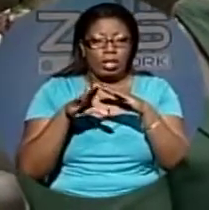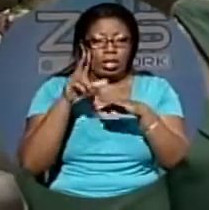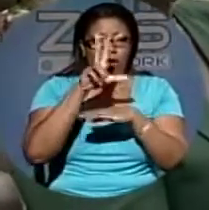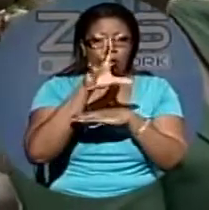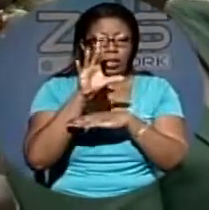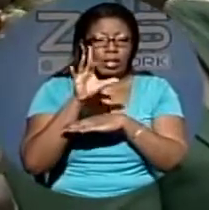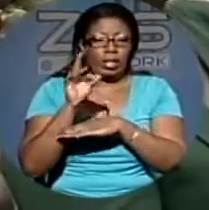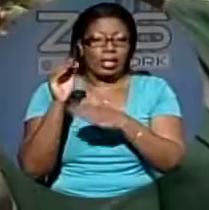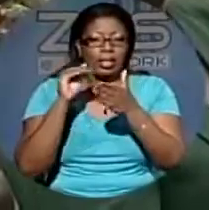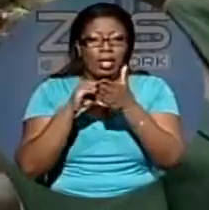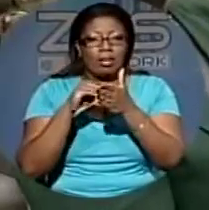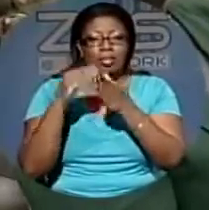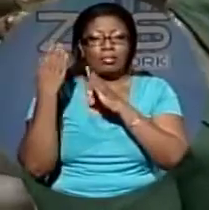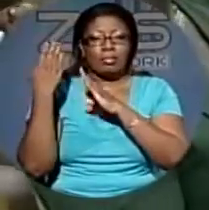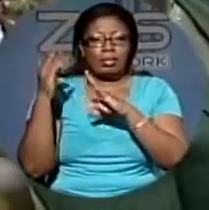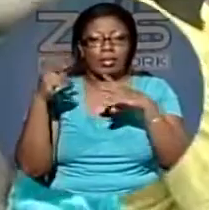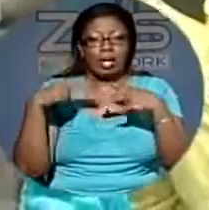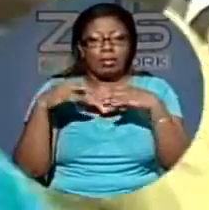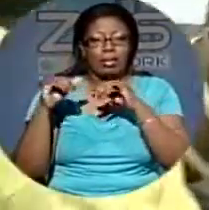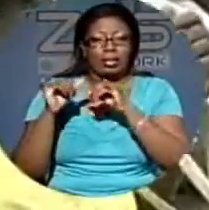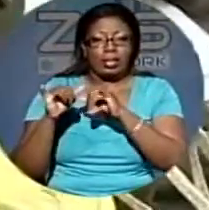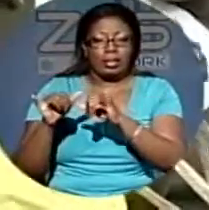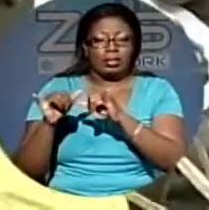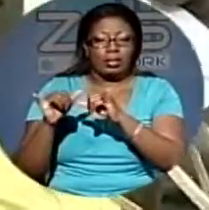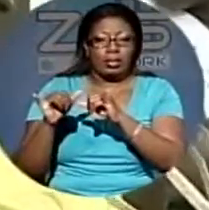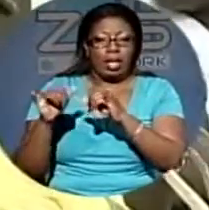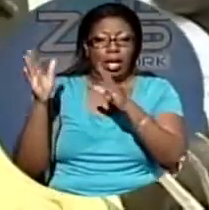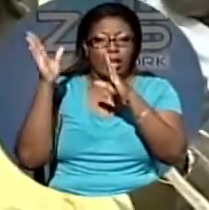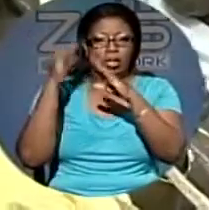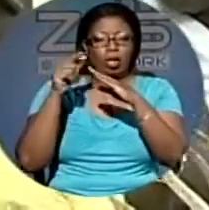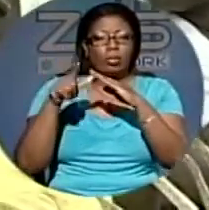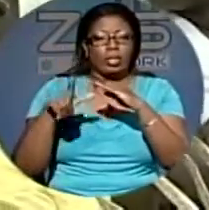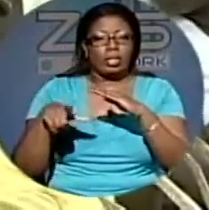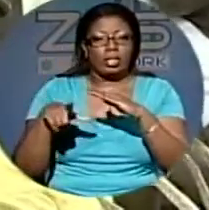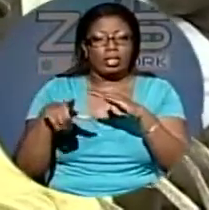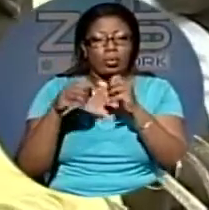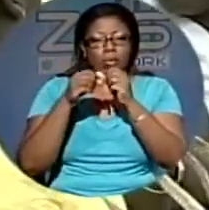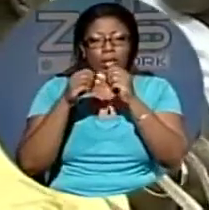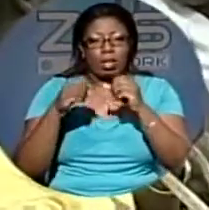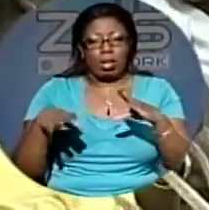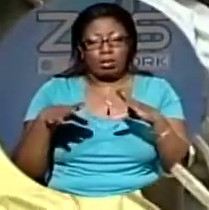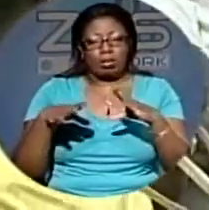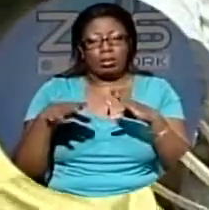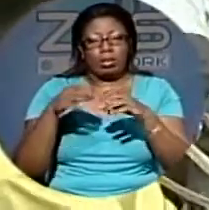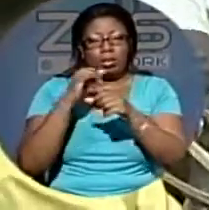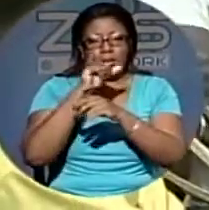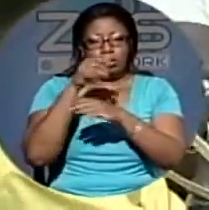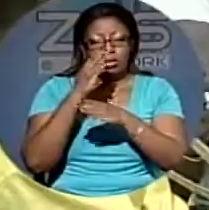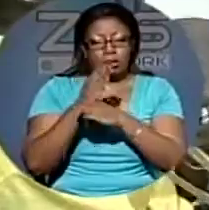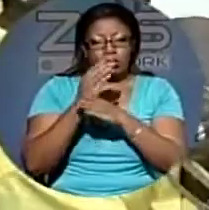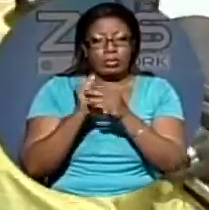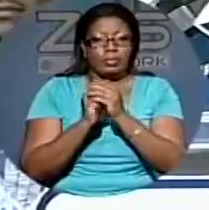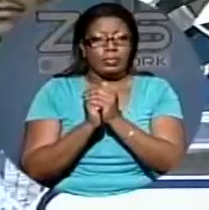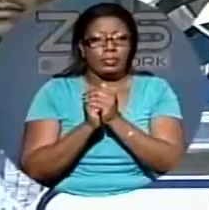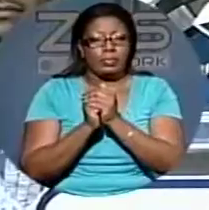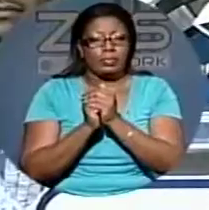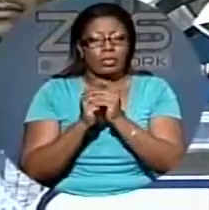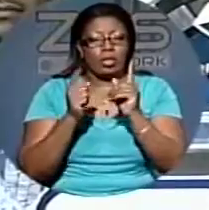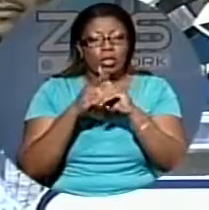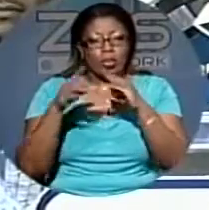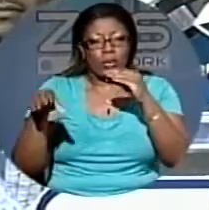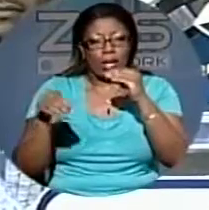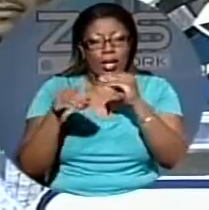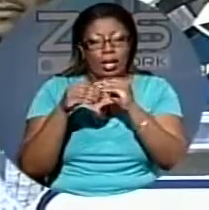38,000 Bahamians, he says, have been left idle and hopeless without prospect of employment. To add to an ailing